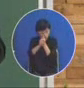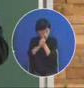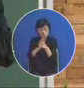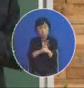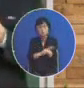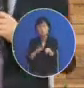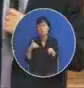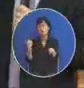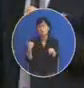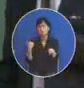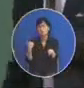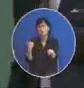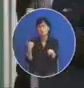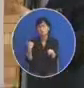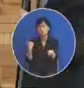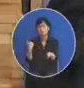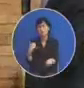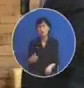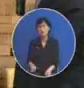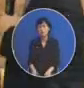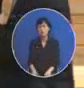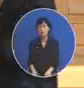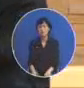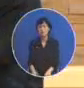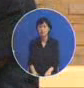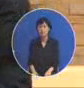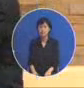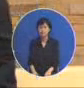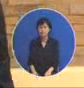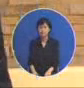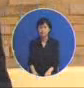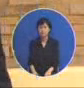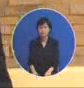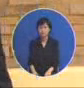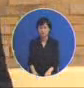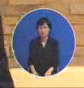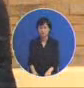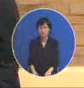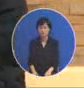your temple? Remnants right now really don't know what prayer is.